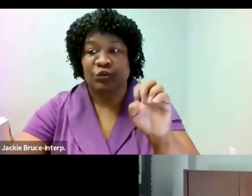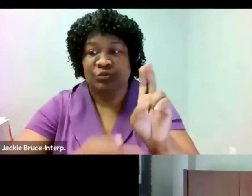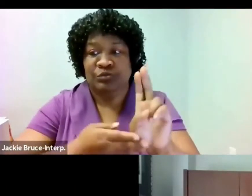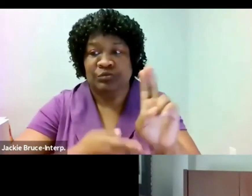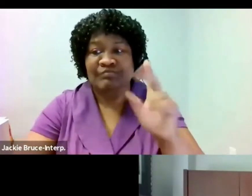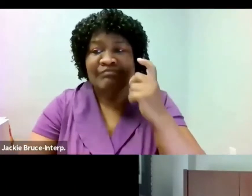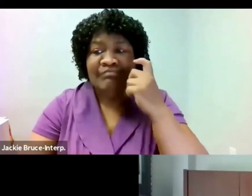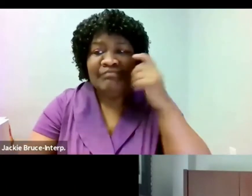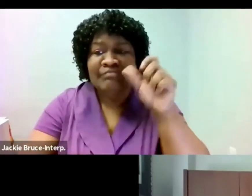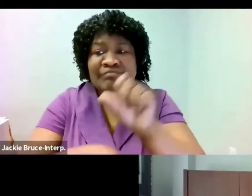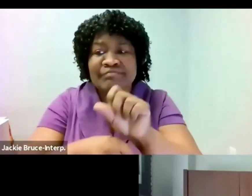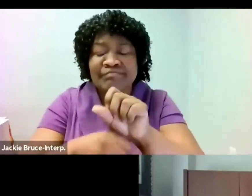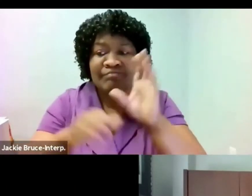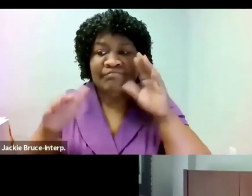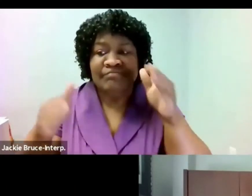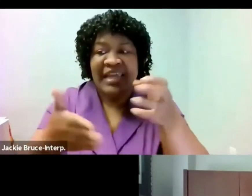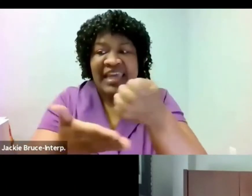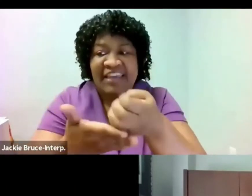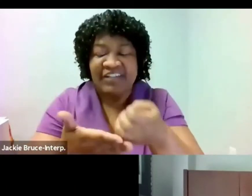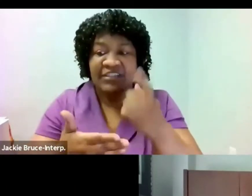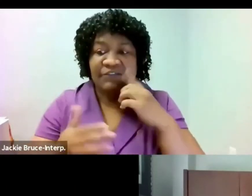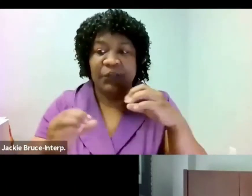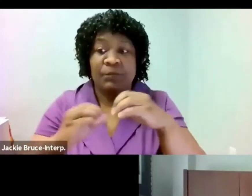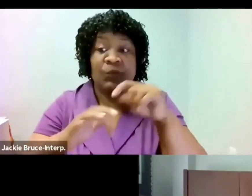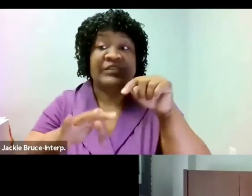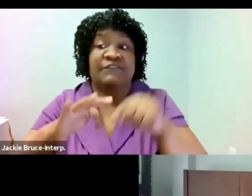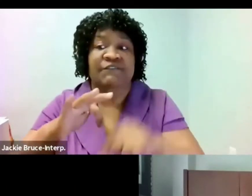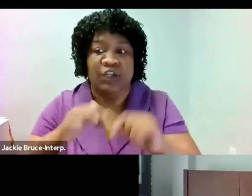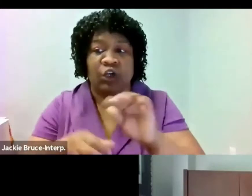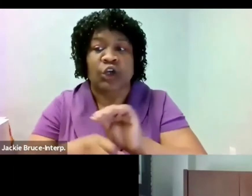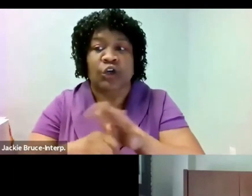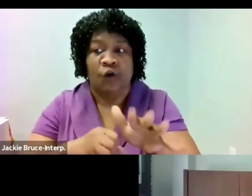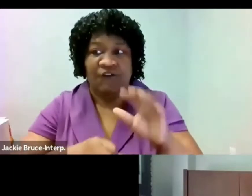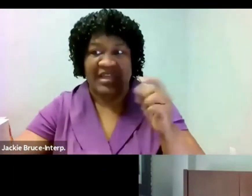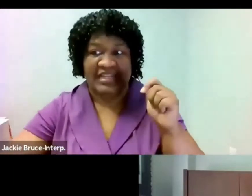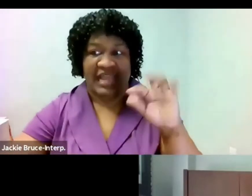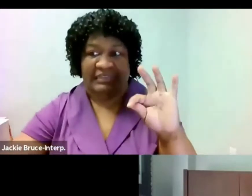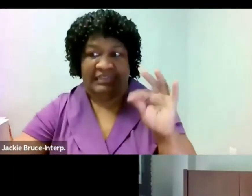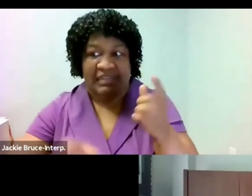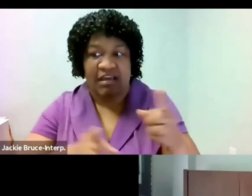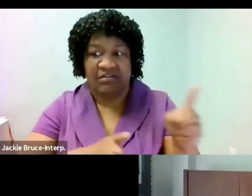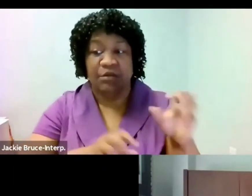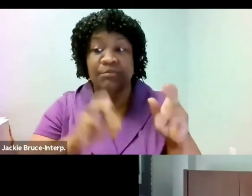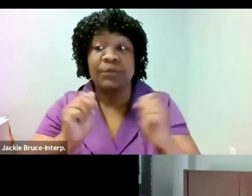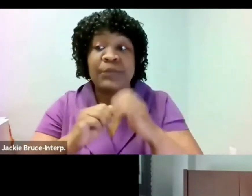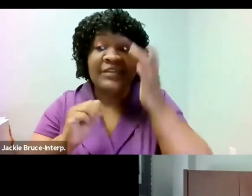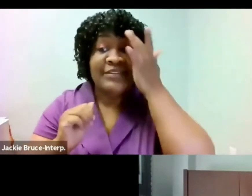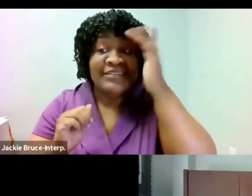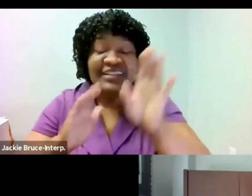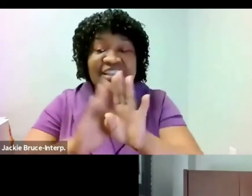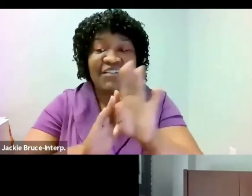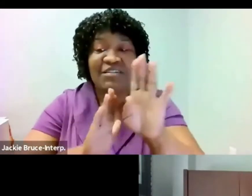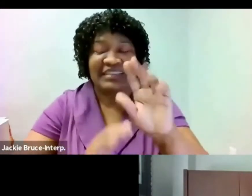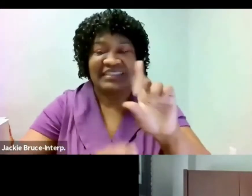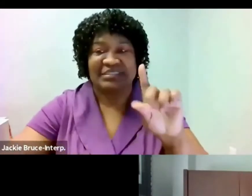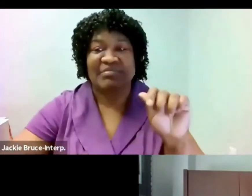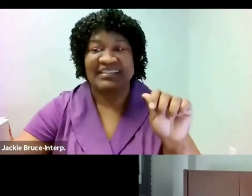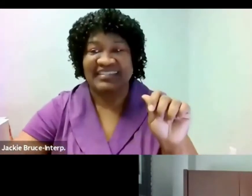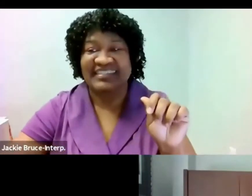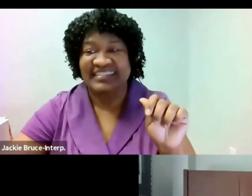recent work focuses on evidence for the more severe COVID-19 outcomes among people with intellectual and developmental